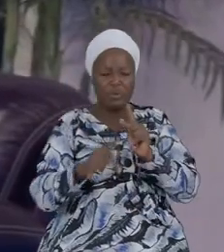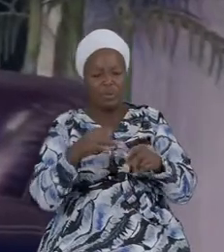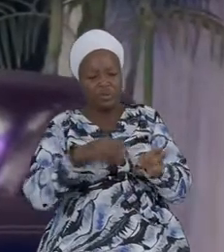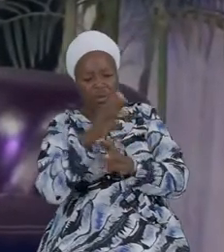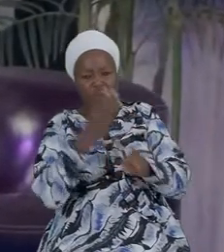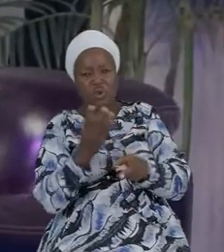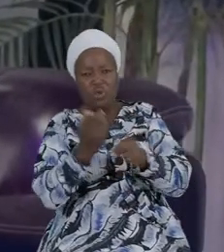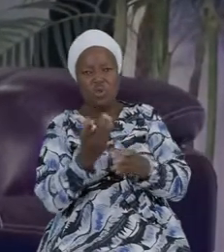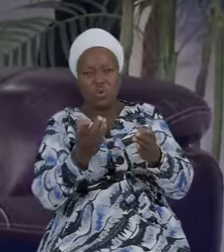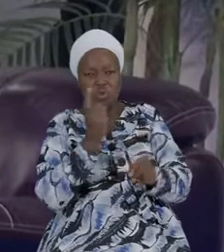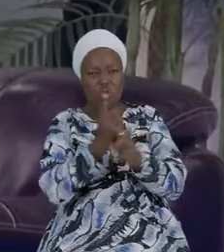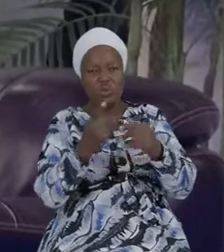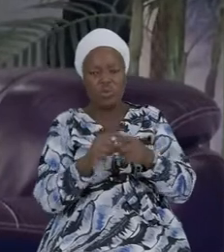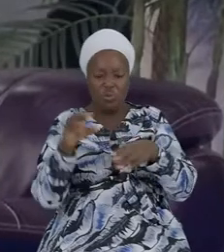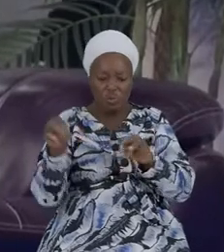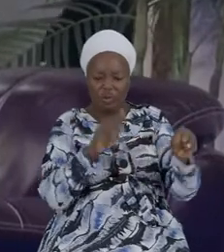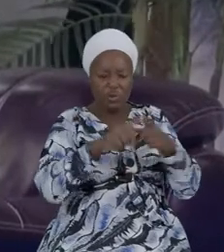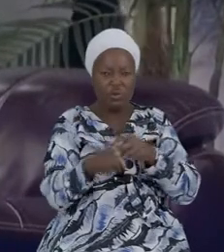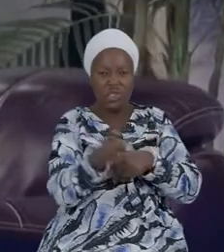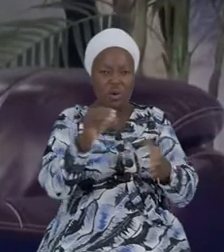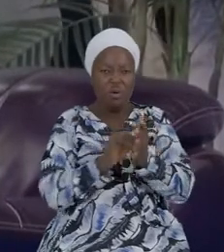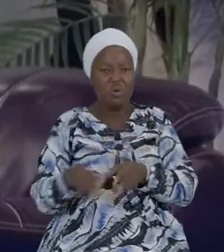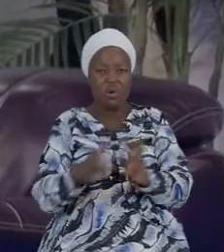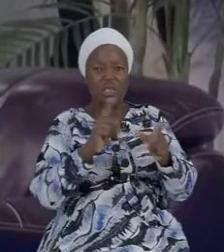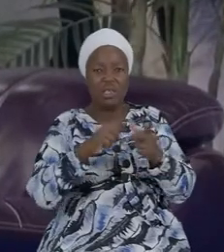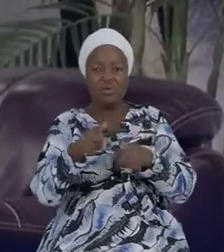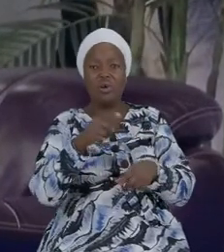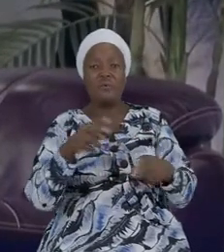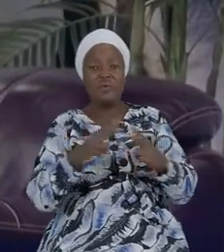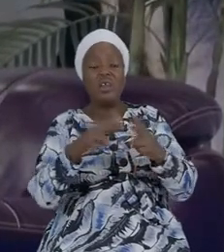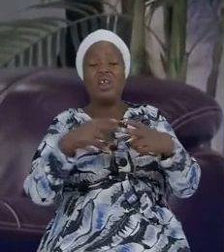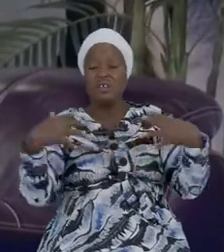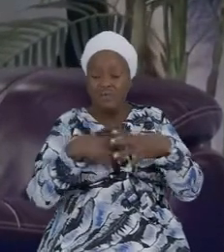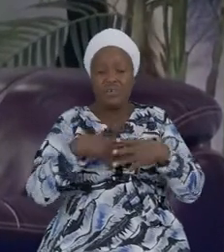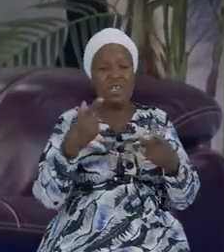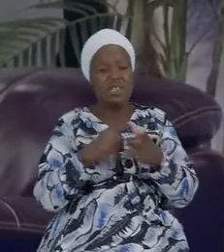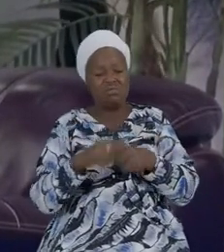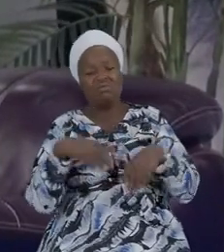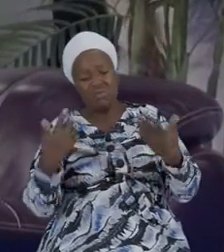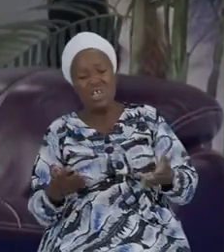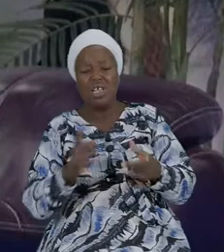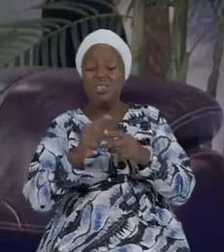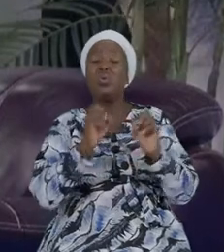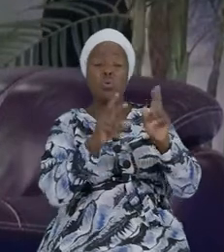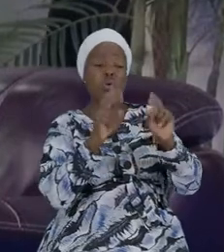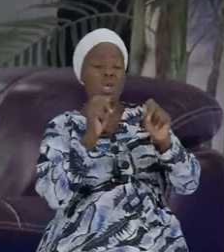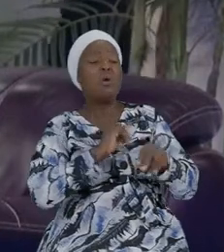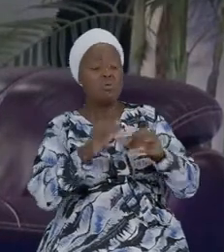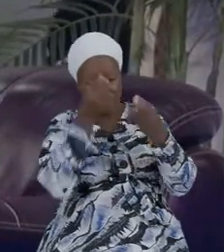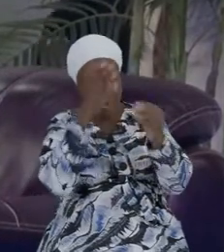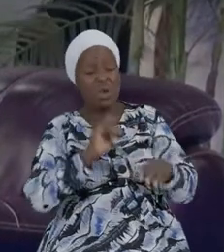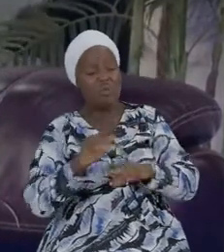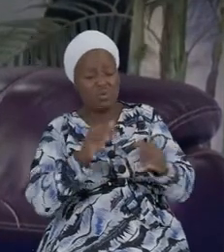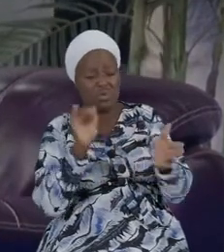to bend you to their own way, you're always afraid and you're always timid. It's okay, I will do what you say. I'll